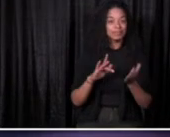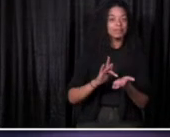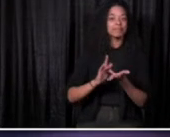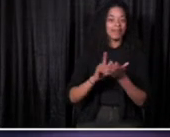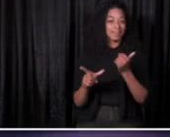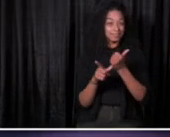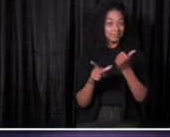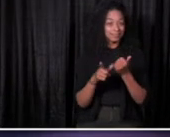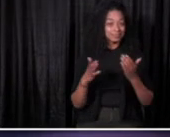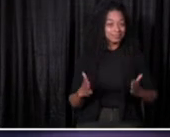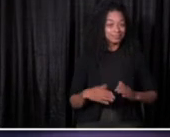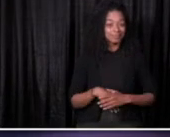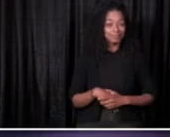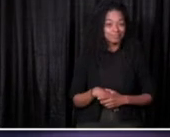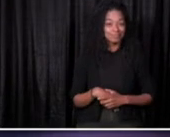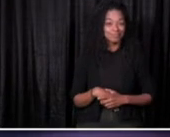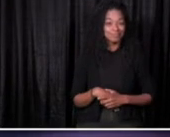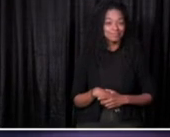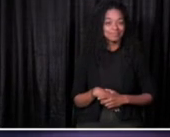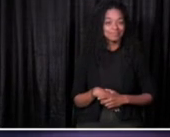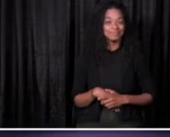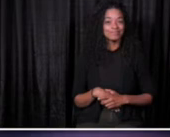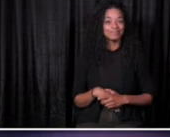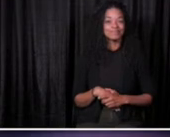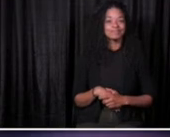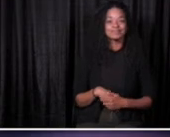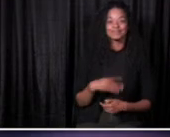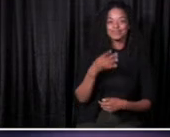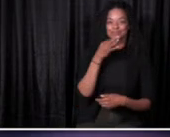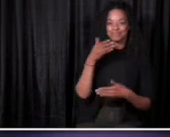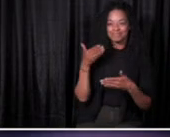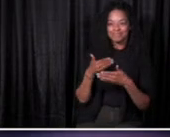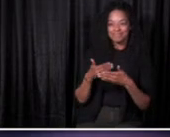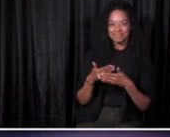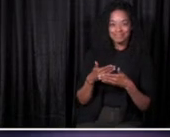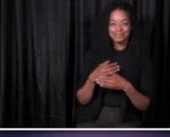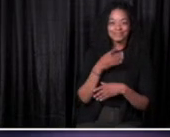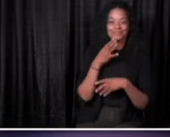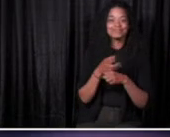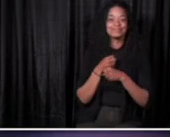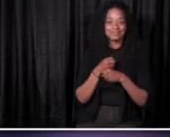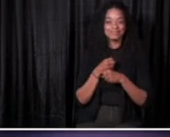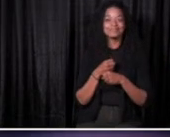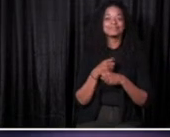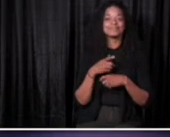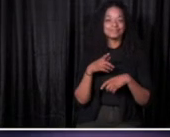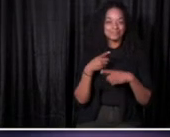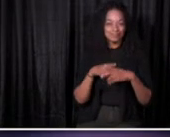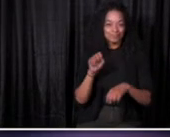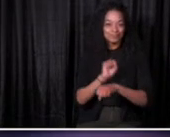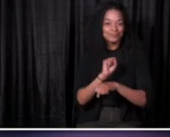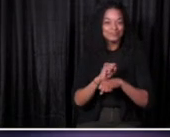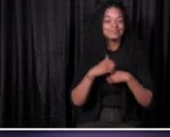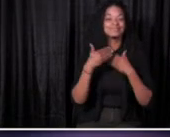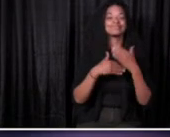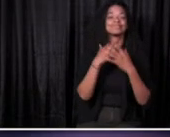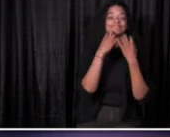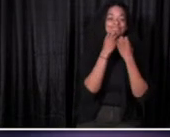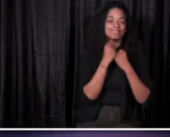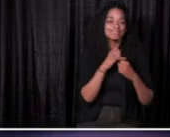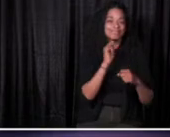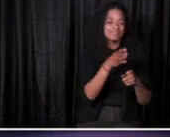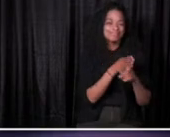Soon afterwards, after beginning work in her dream profession, she